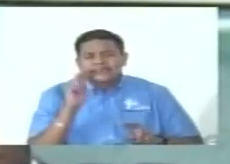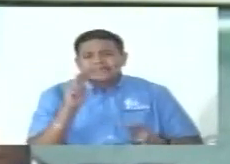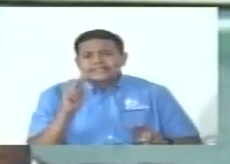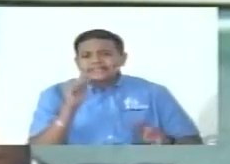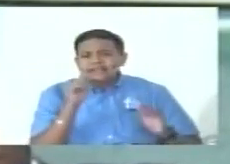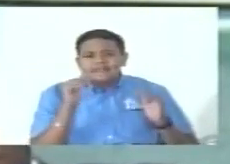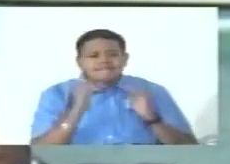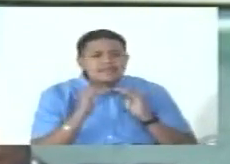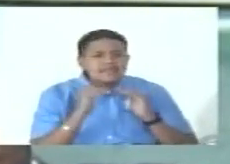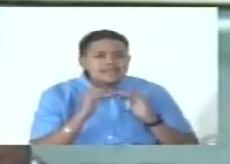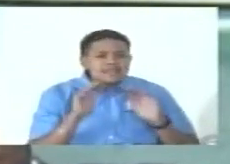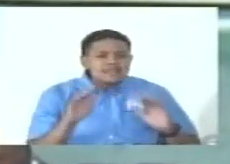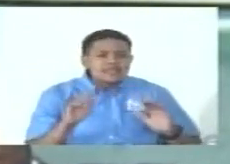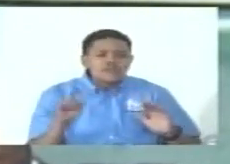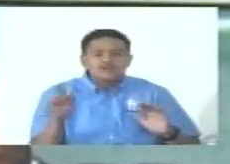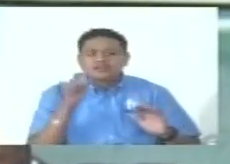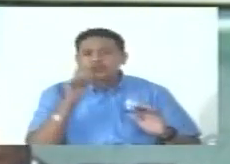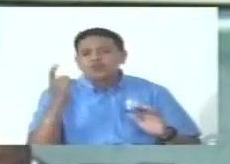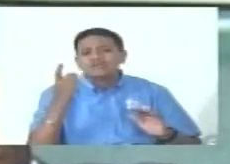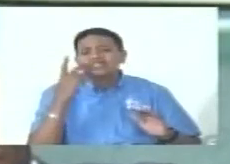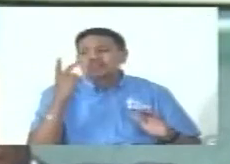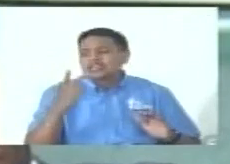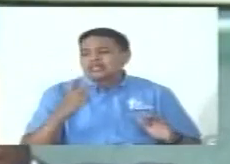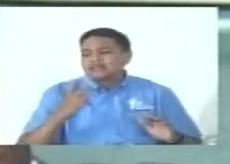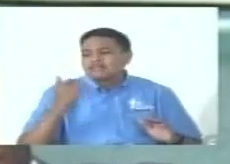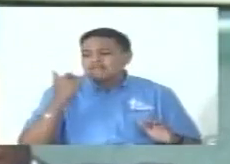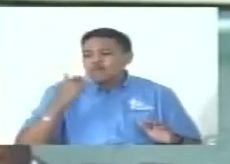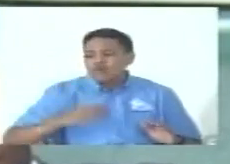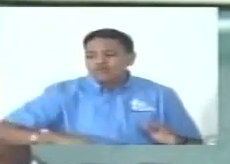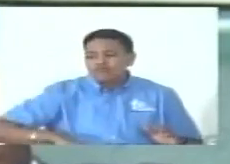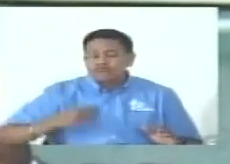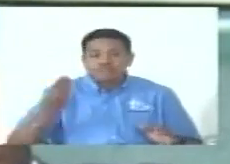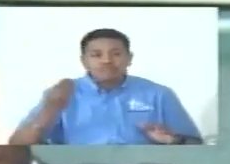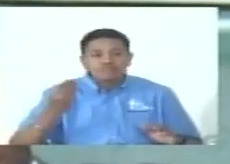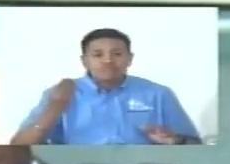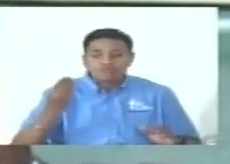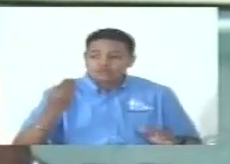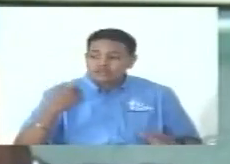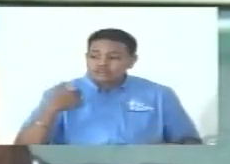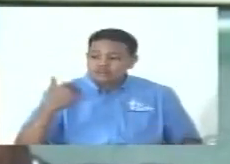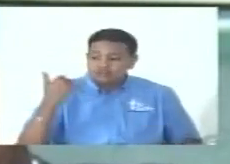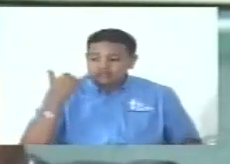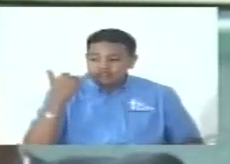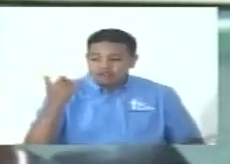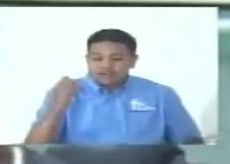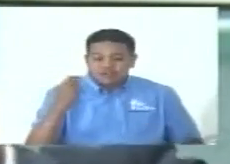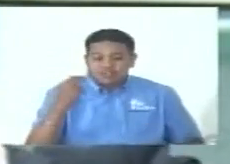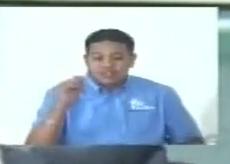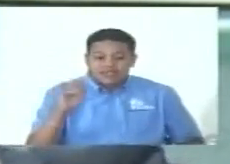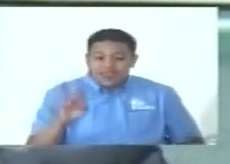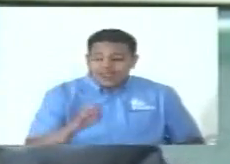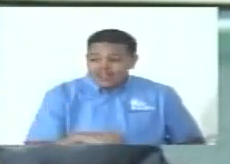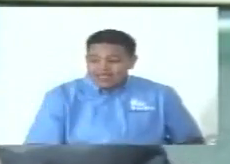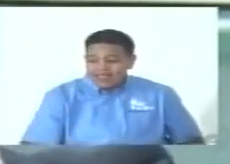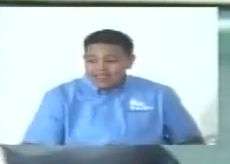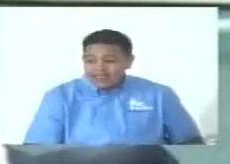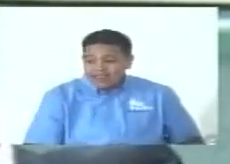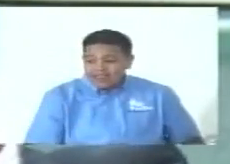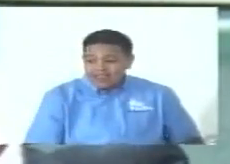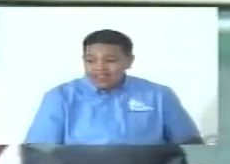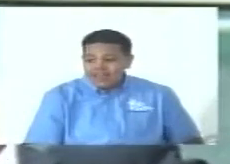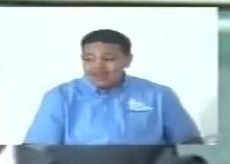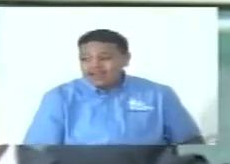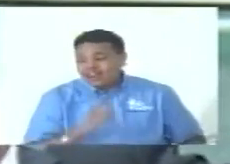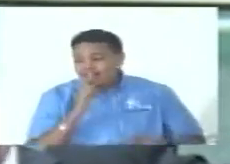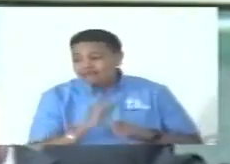unfairly, you'd only see them flash out them phone and say, me go call Shiny. And behold, when